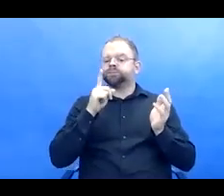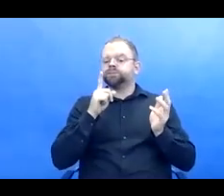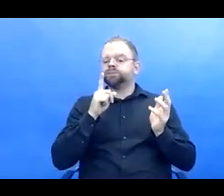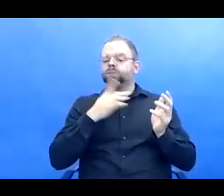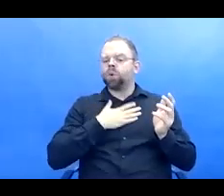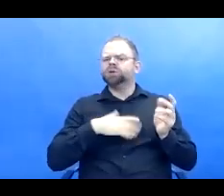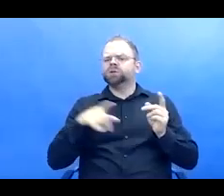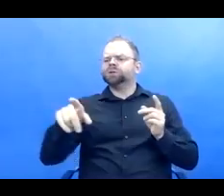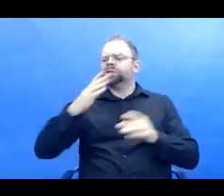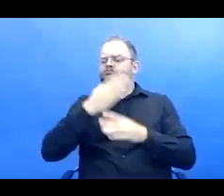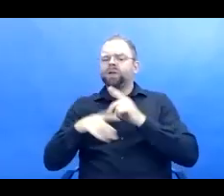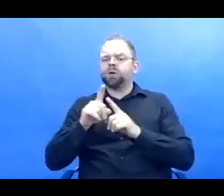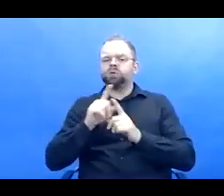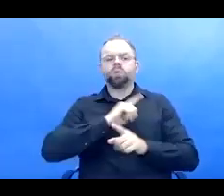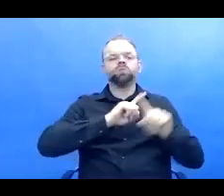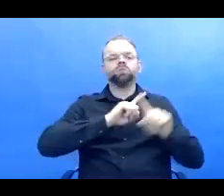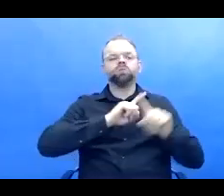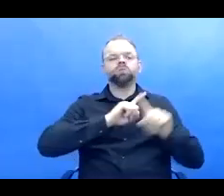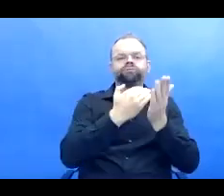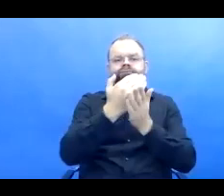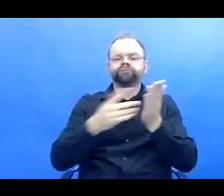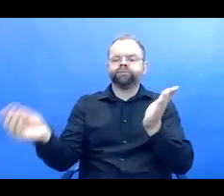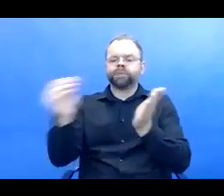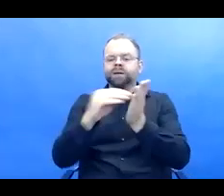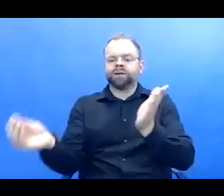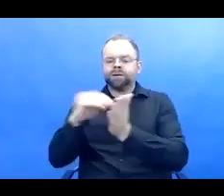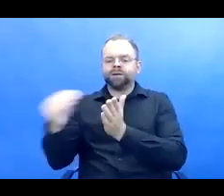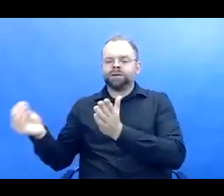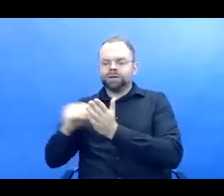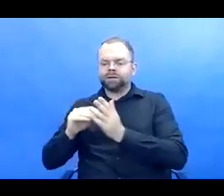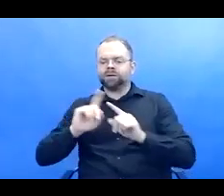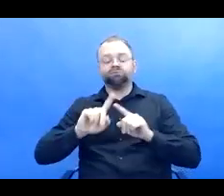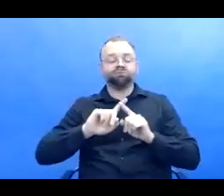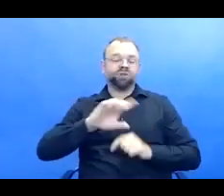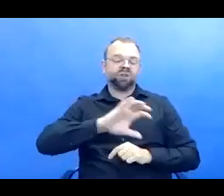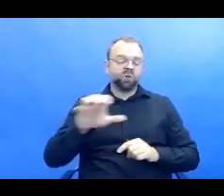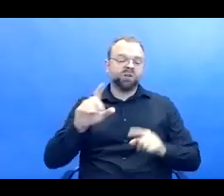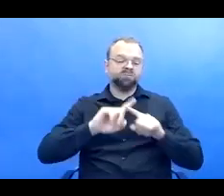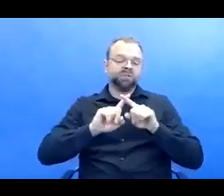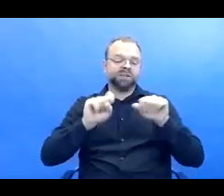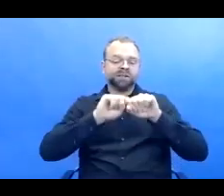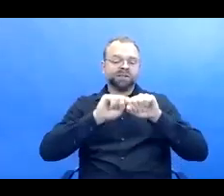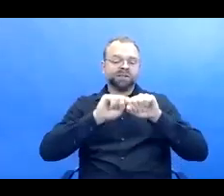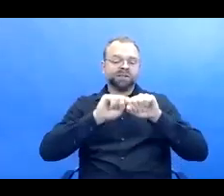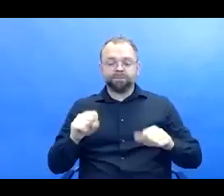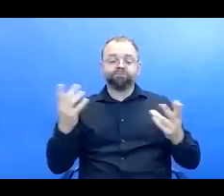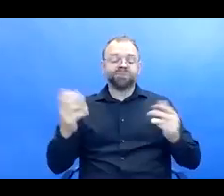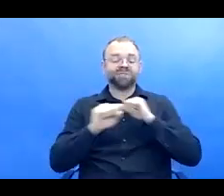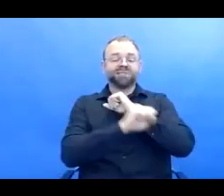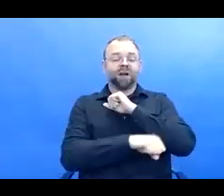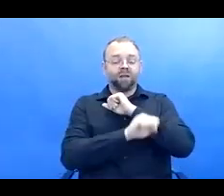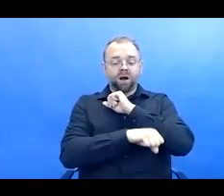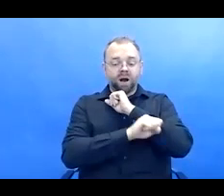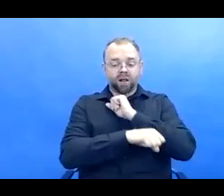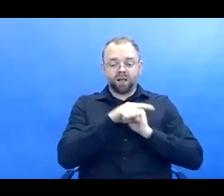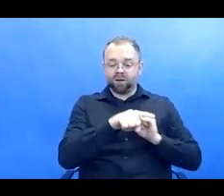decided during the COVID-19 crisis to include all the disability card holders in their unique registry